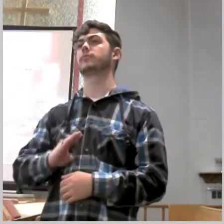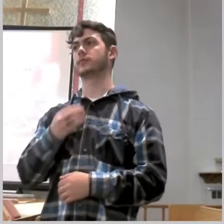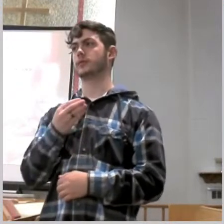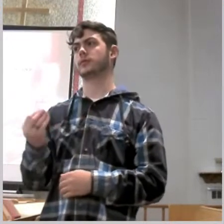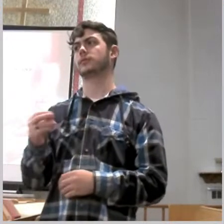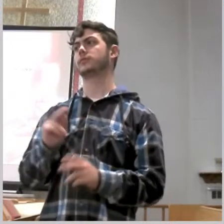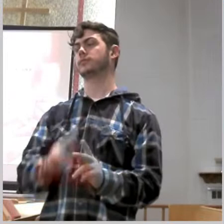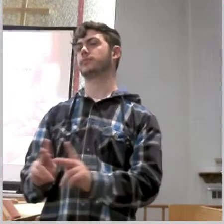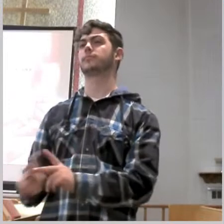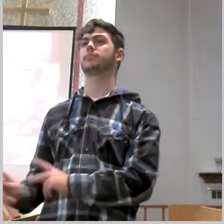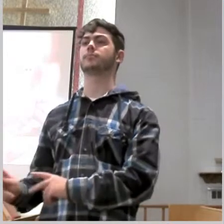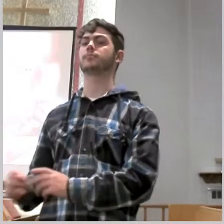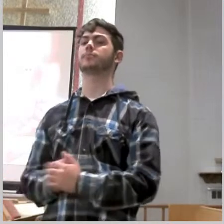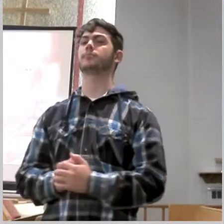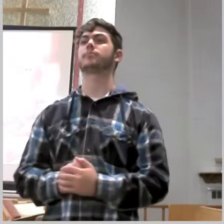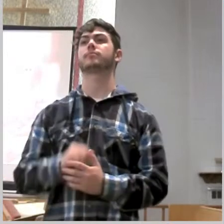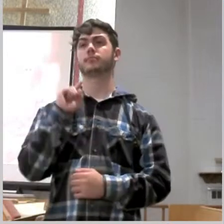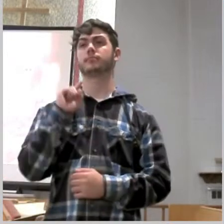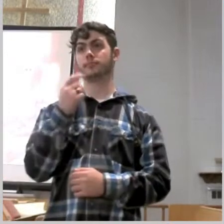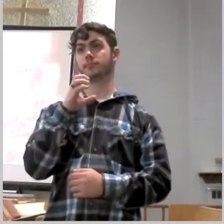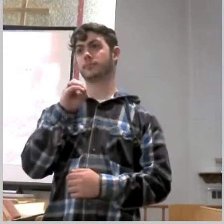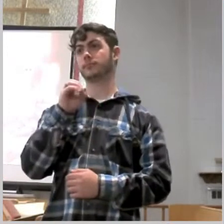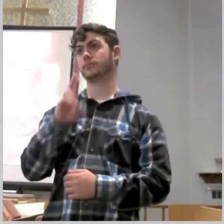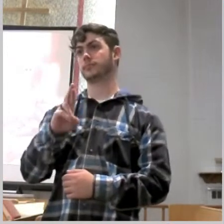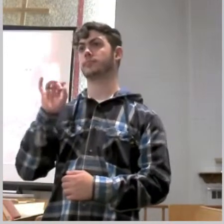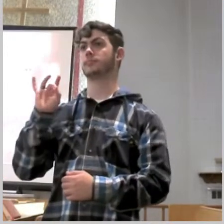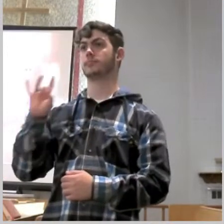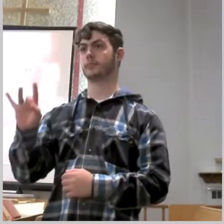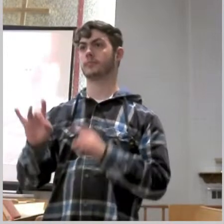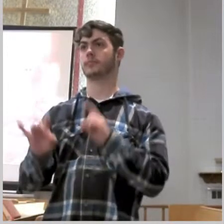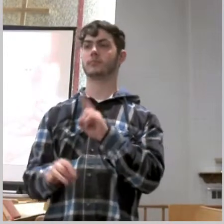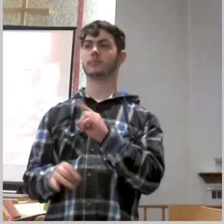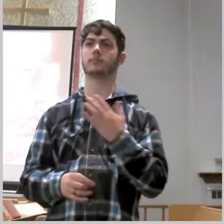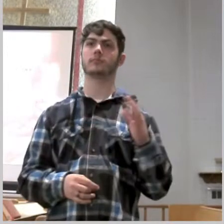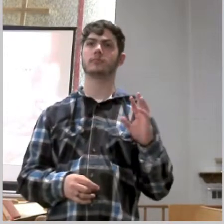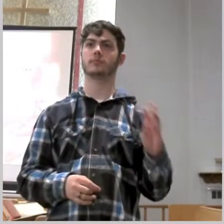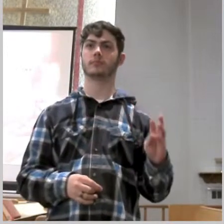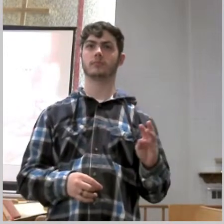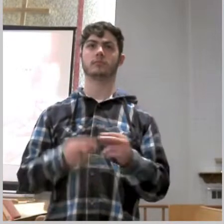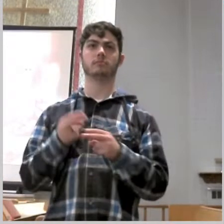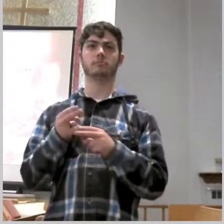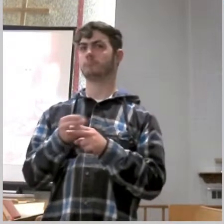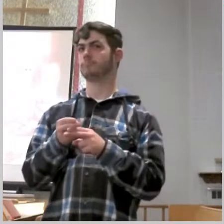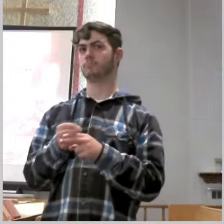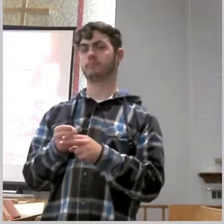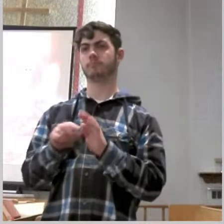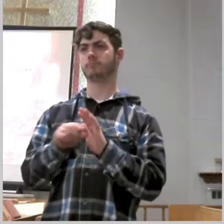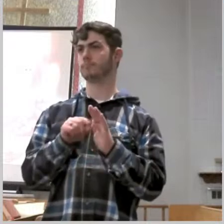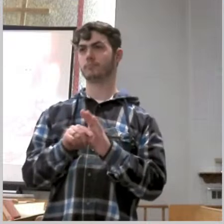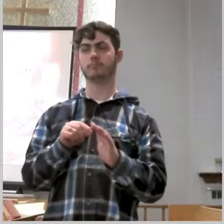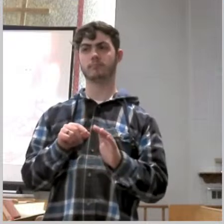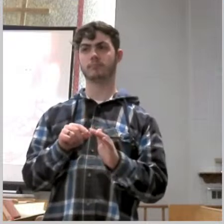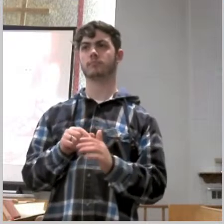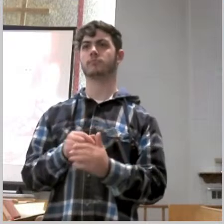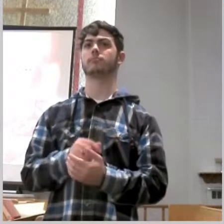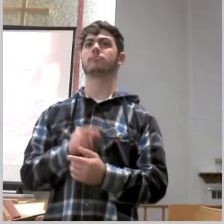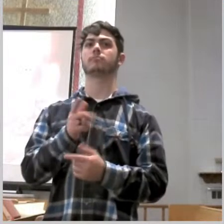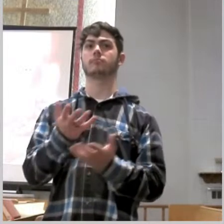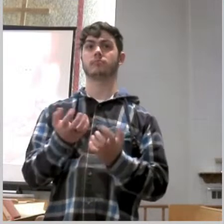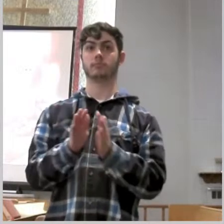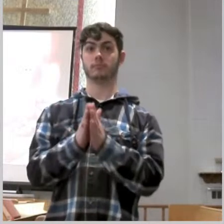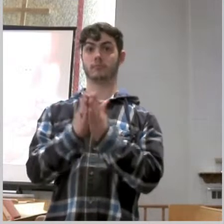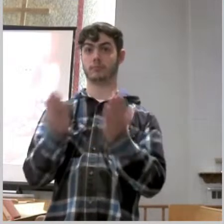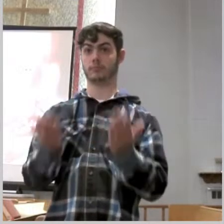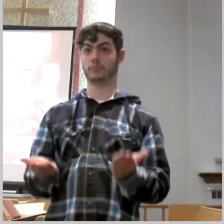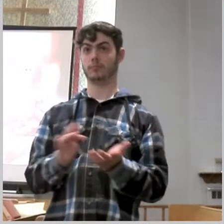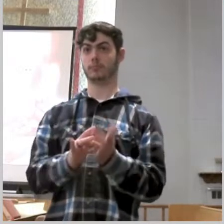2 Corinthians chapter 8, verses 1 through 6. Just six short verses. So if you want to open up your Bible, you